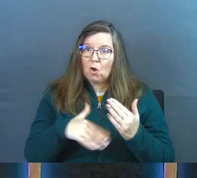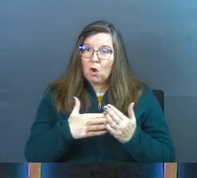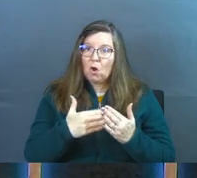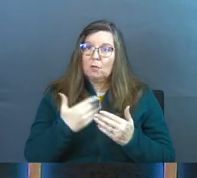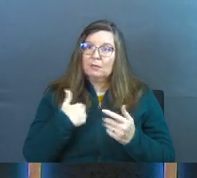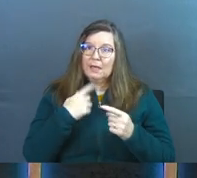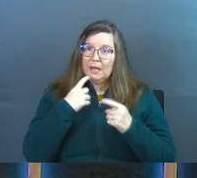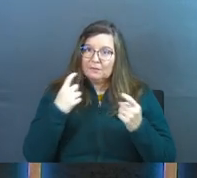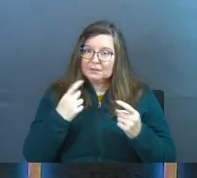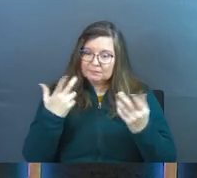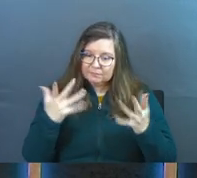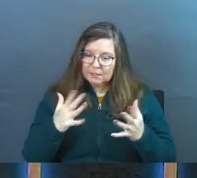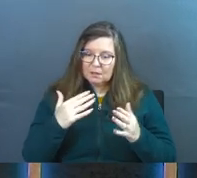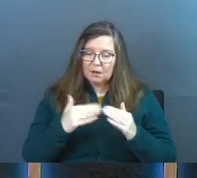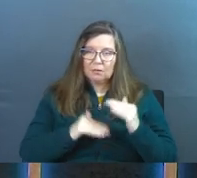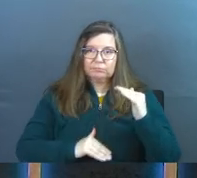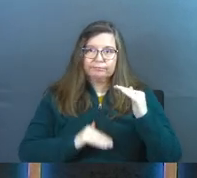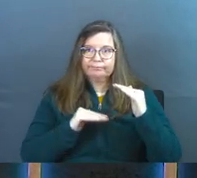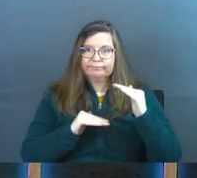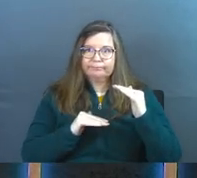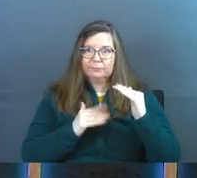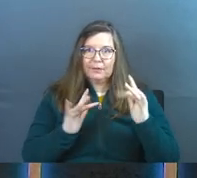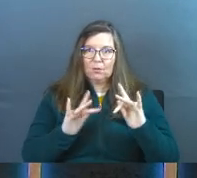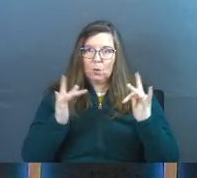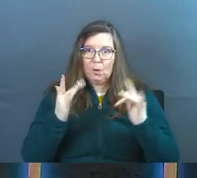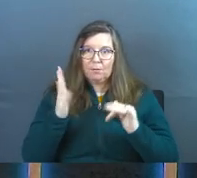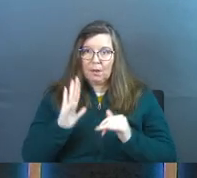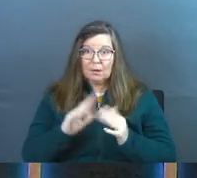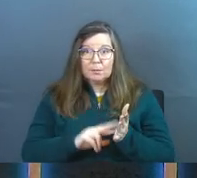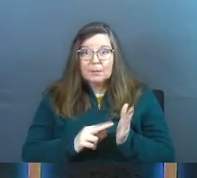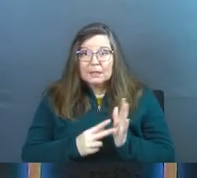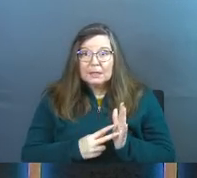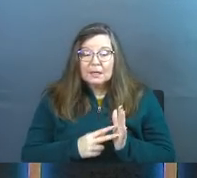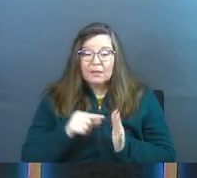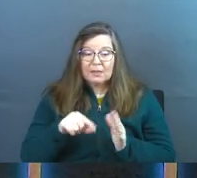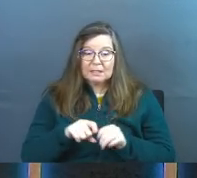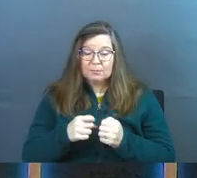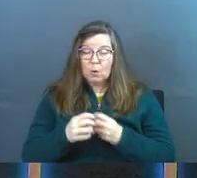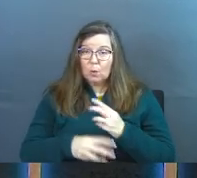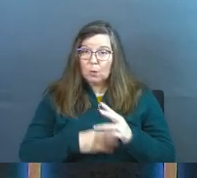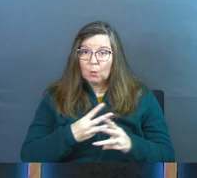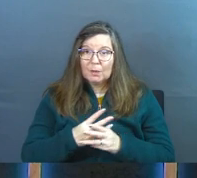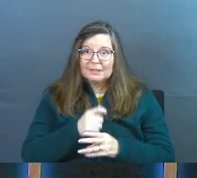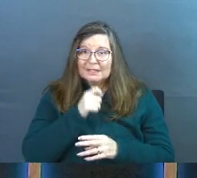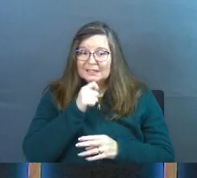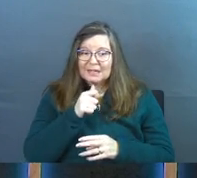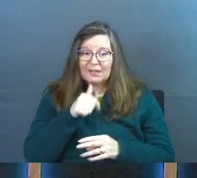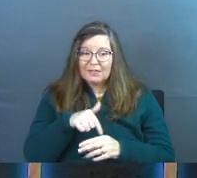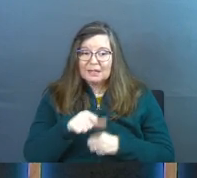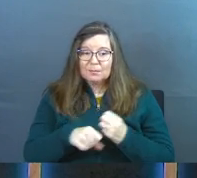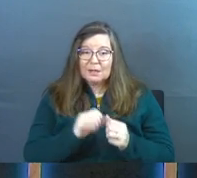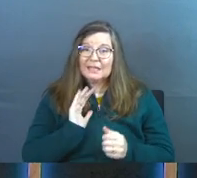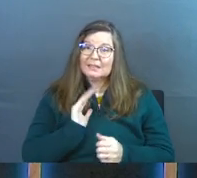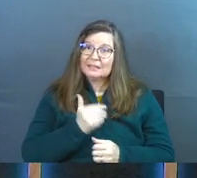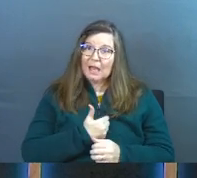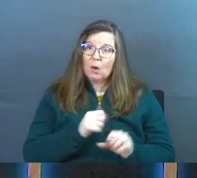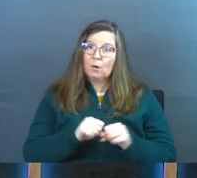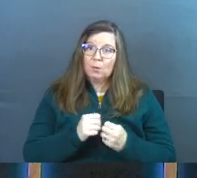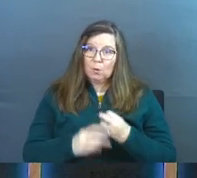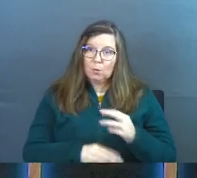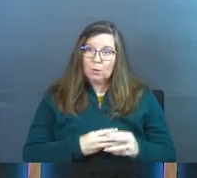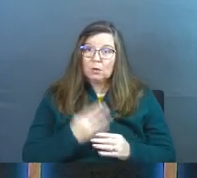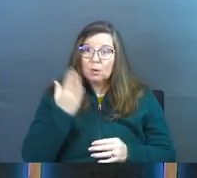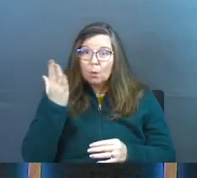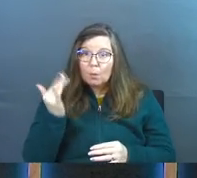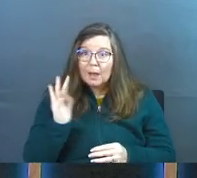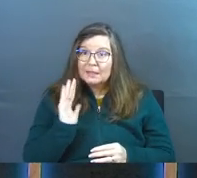have sinned and fall short of the glory of God. Do you know what that means? That means this broken world, it's not this broken world, it's our broken world.